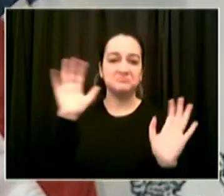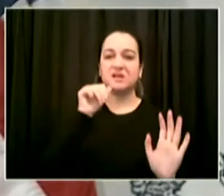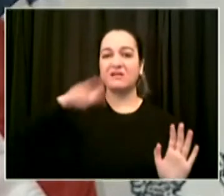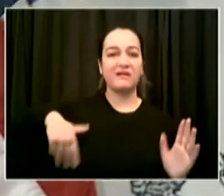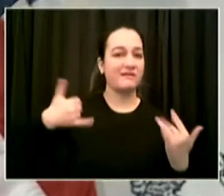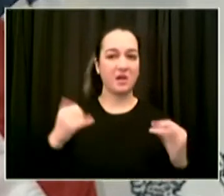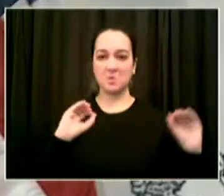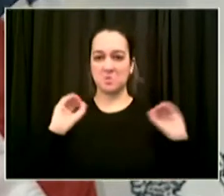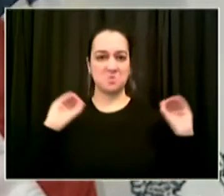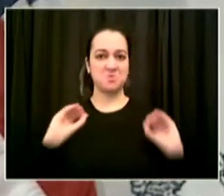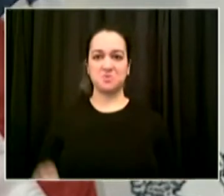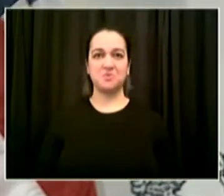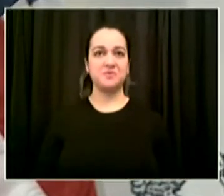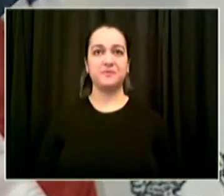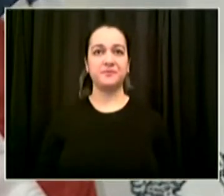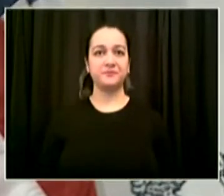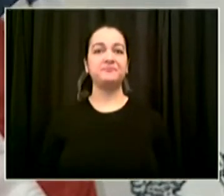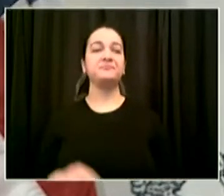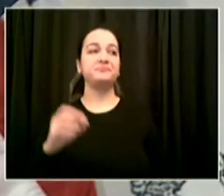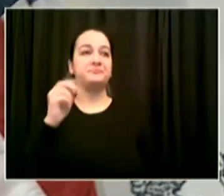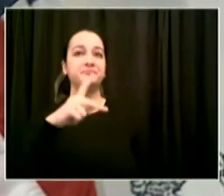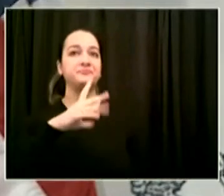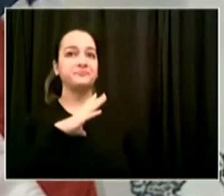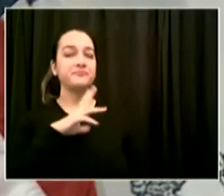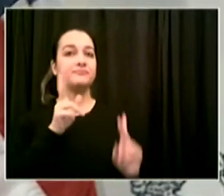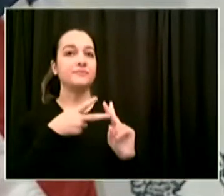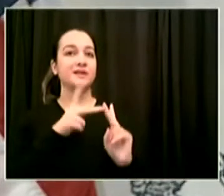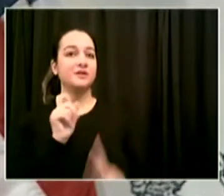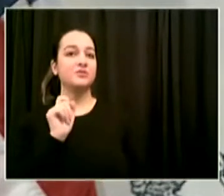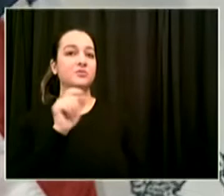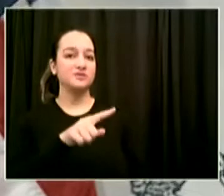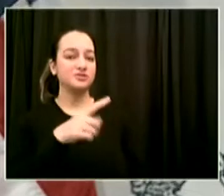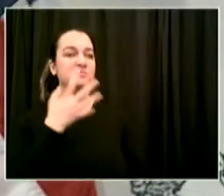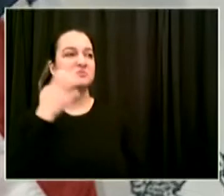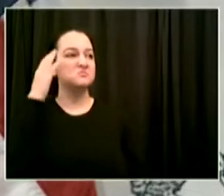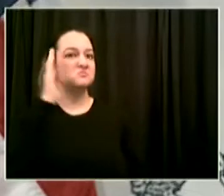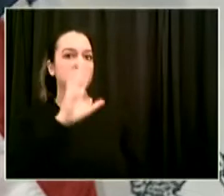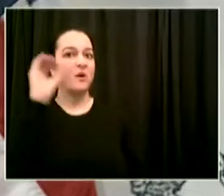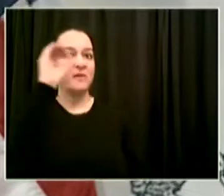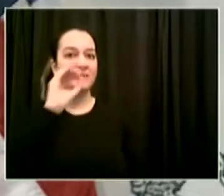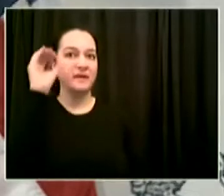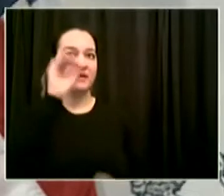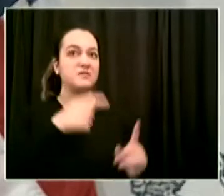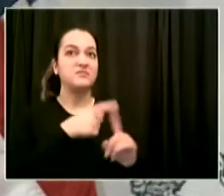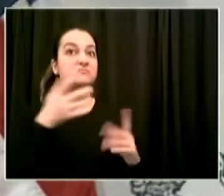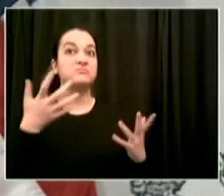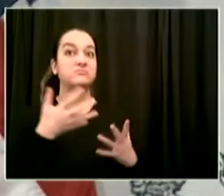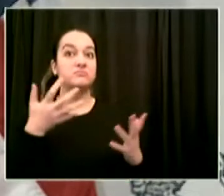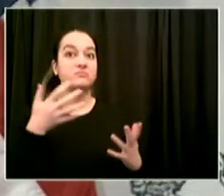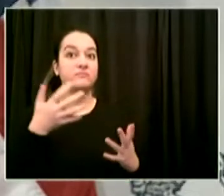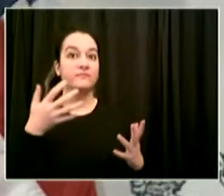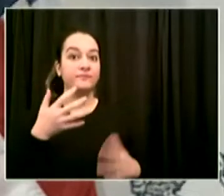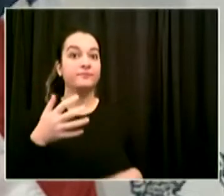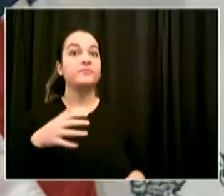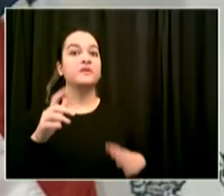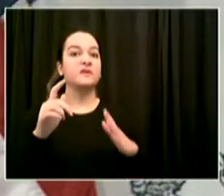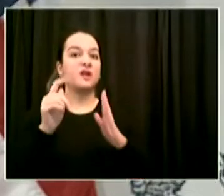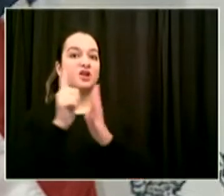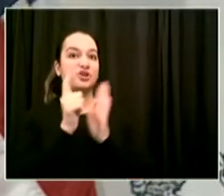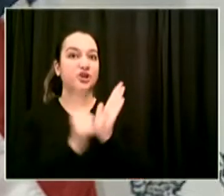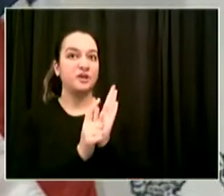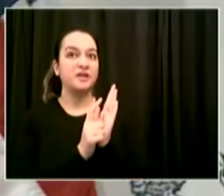on a report that Attorney General Tish James released this morning that found that the state severely undercounted the number of